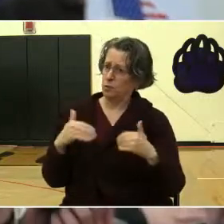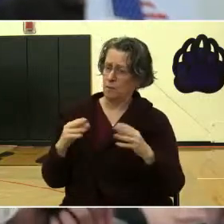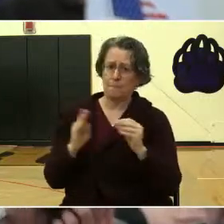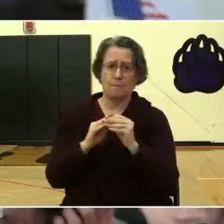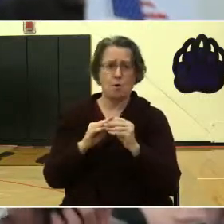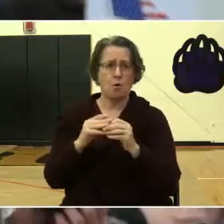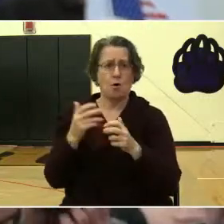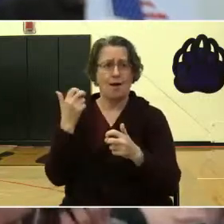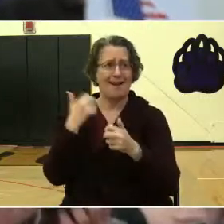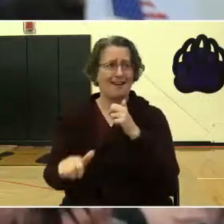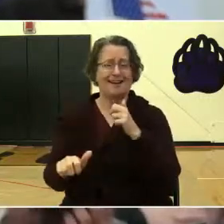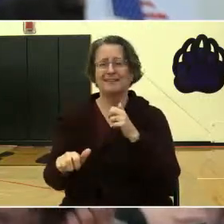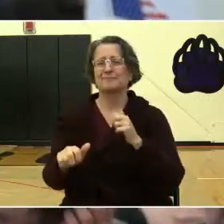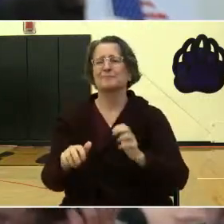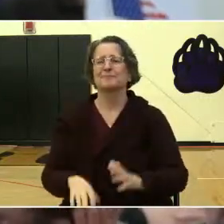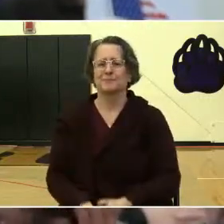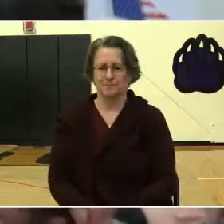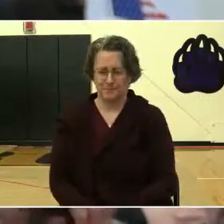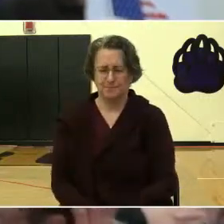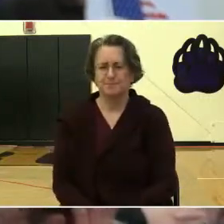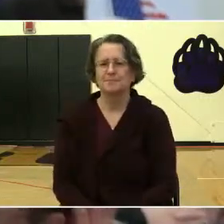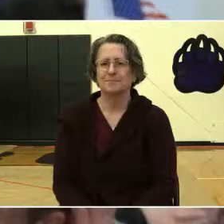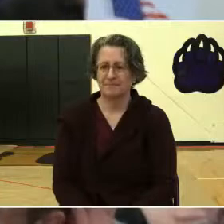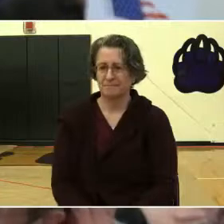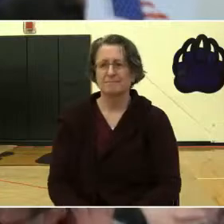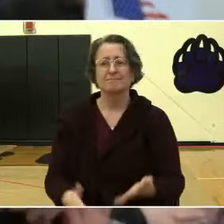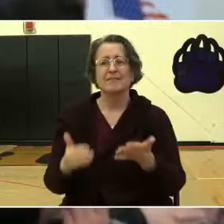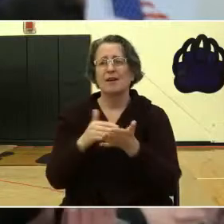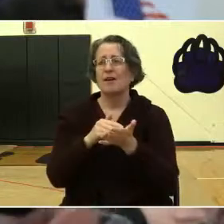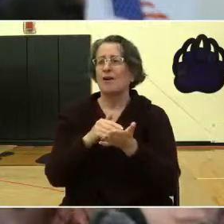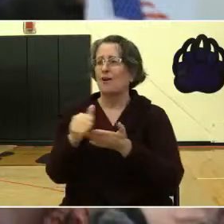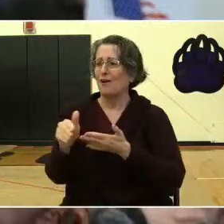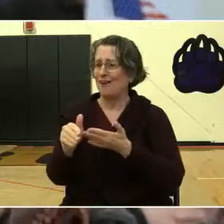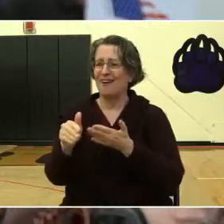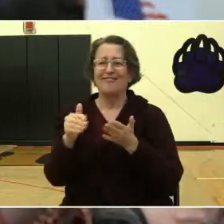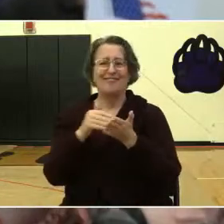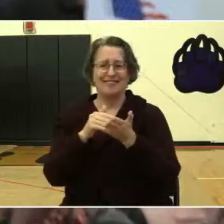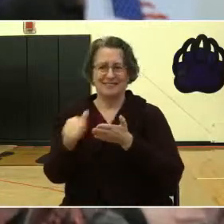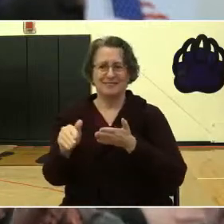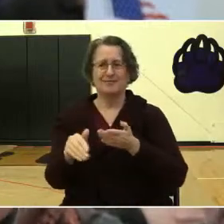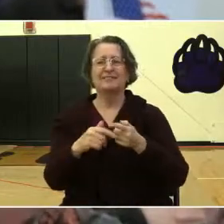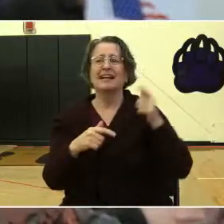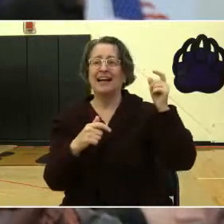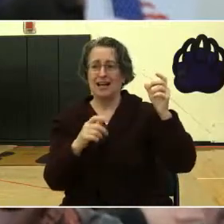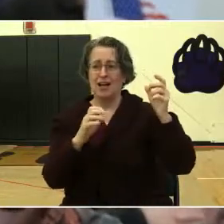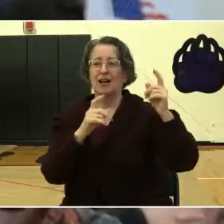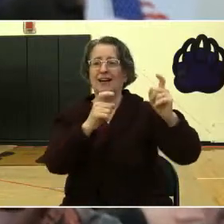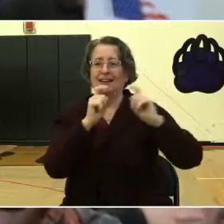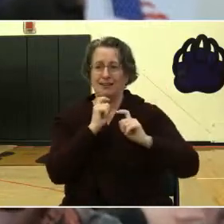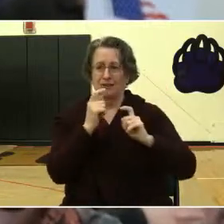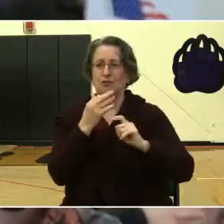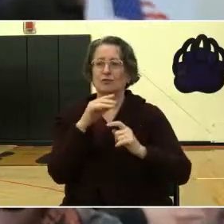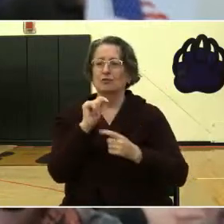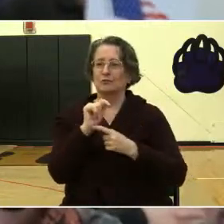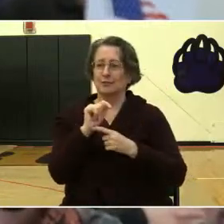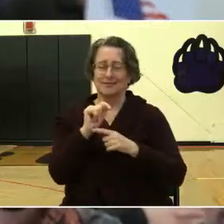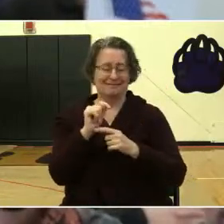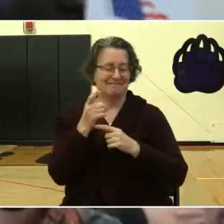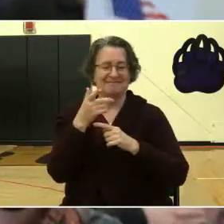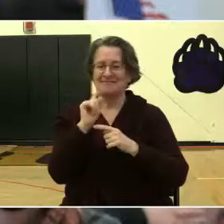um in government a lot of times and the solution is grant money um to to allocate it to to certain